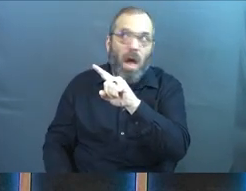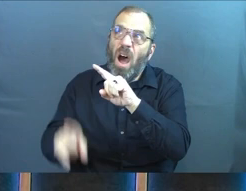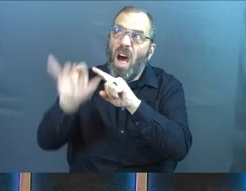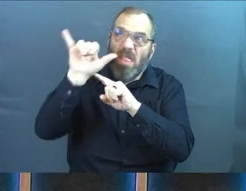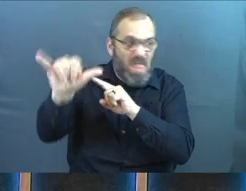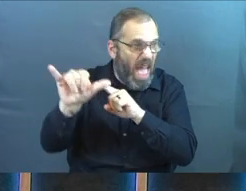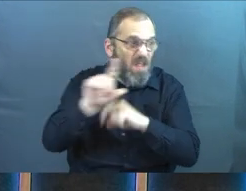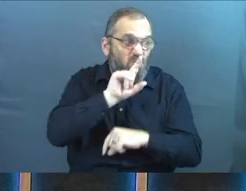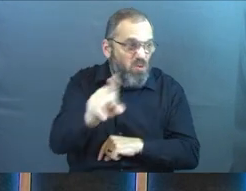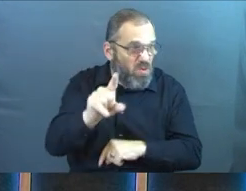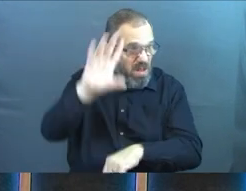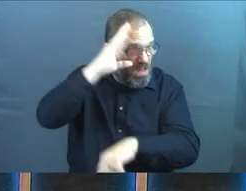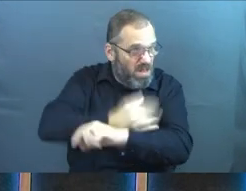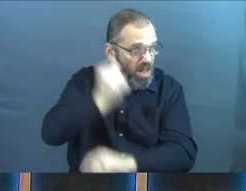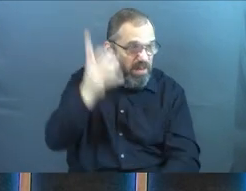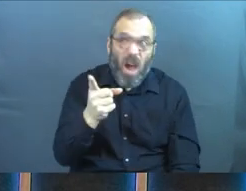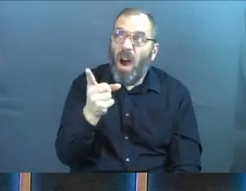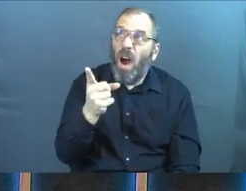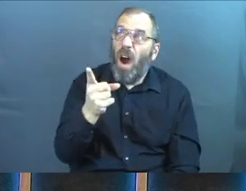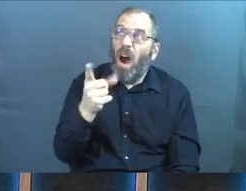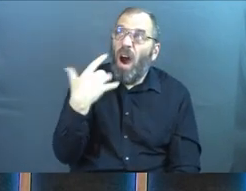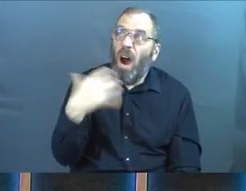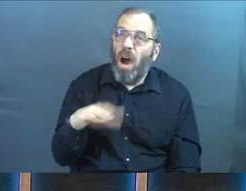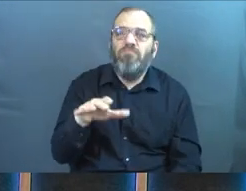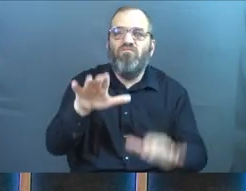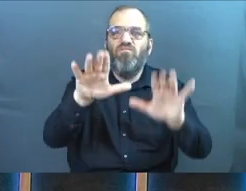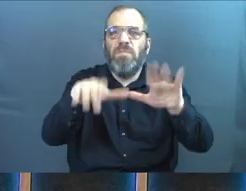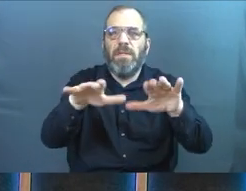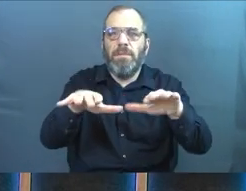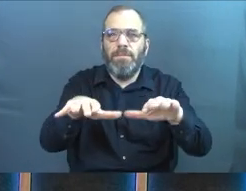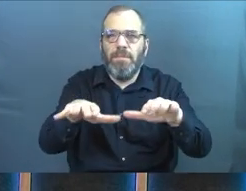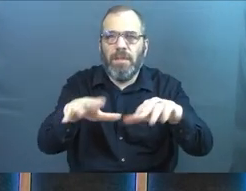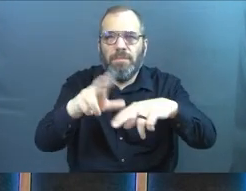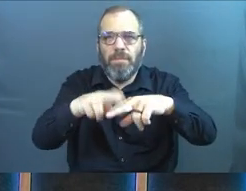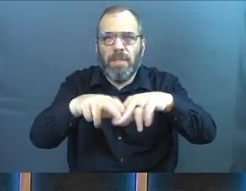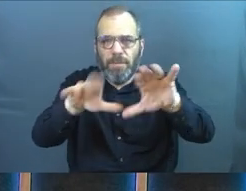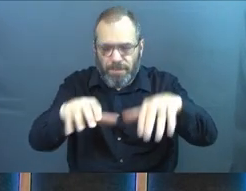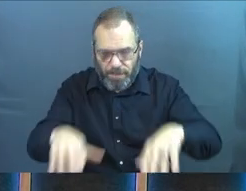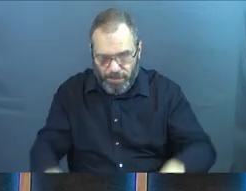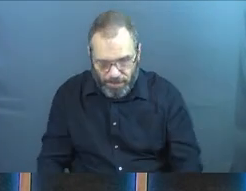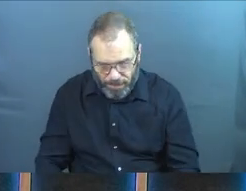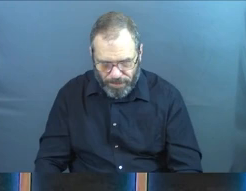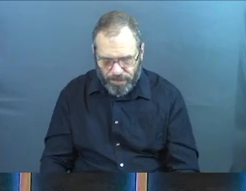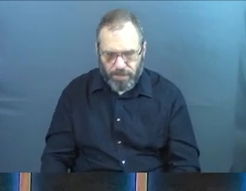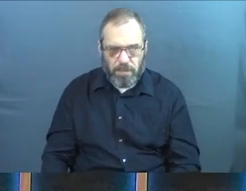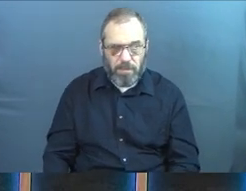exclaimed, this man truly was the Son of God. Go ahead and have a seat.